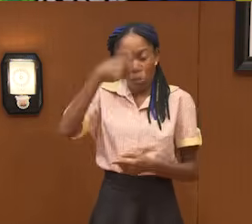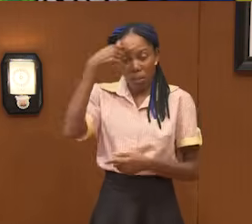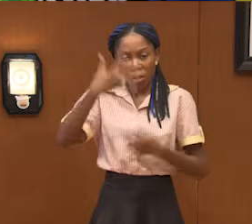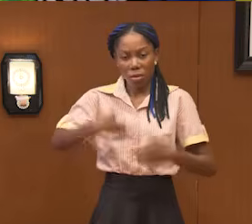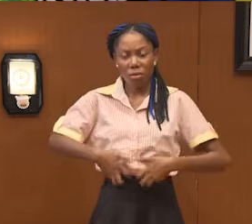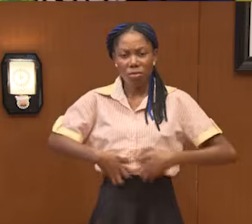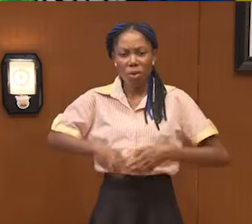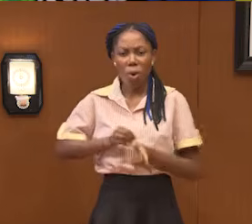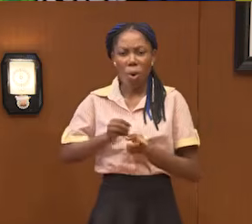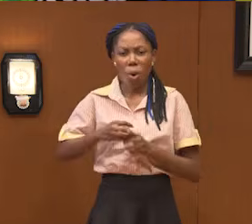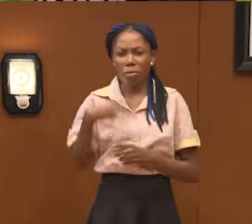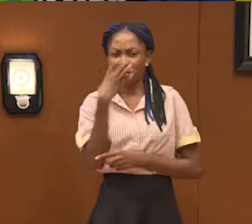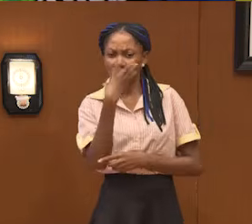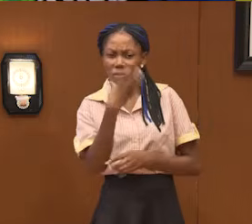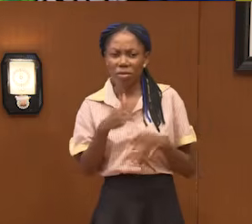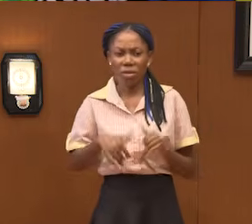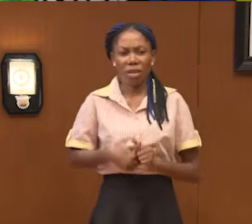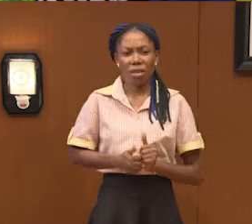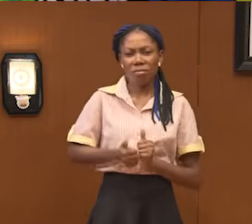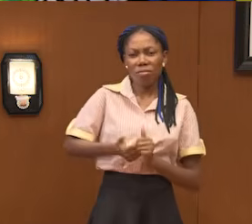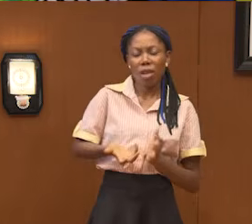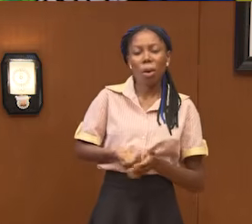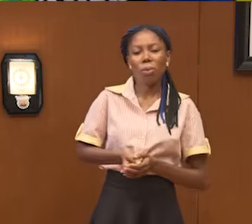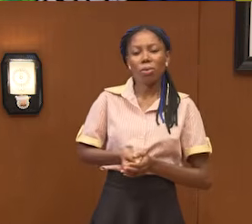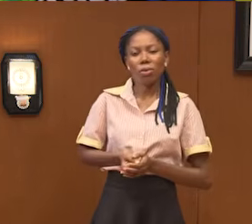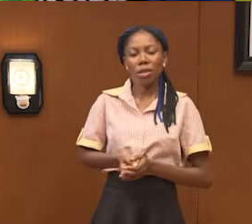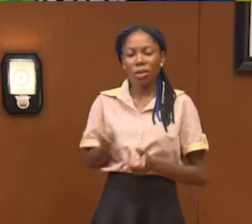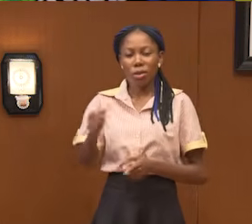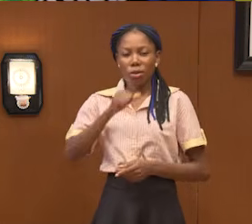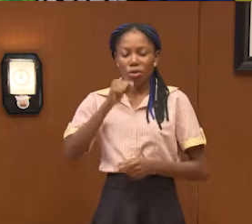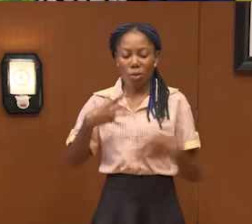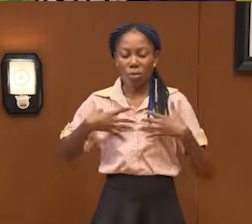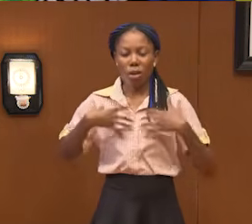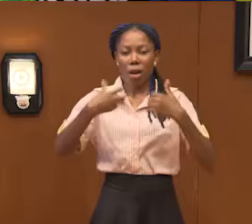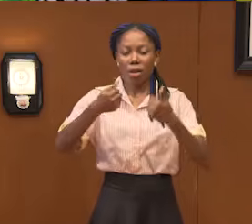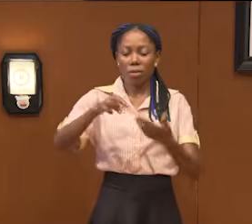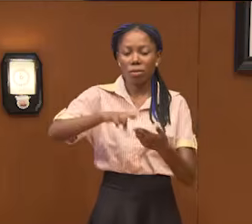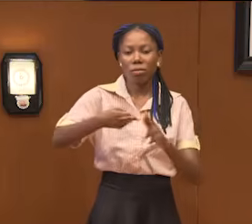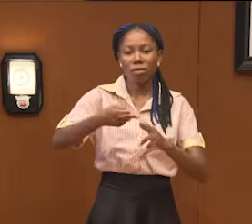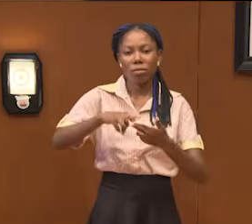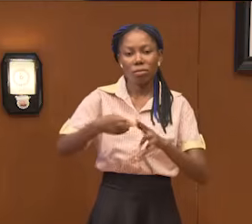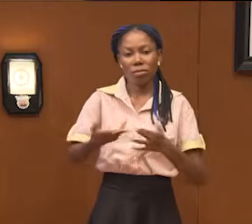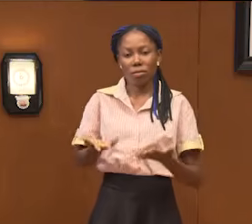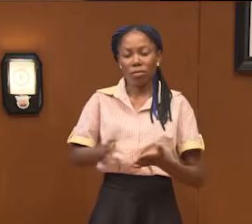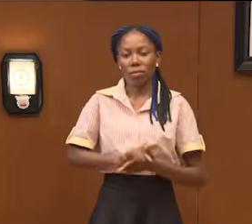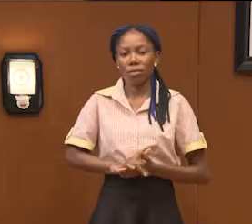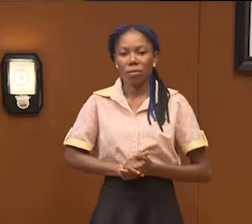This is not a healthy relationship. Do you understand me?